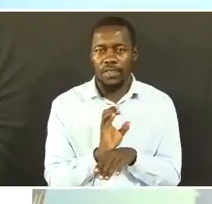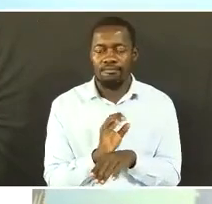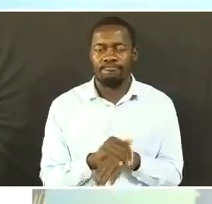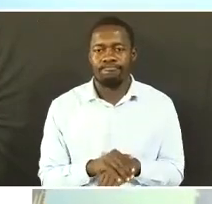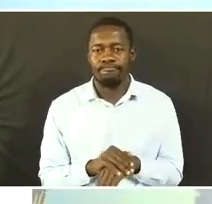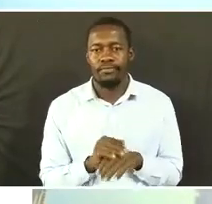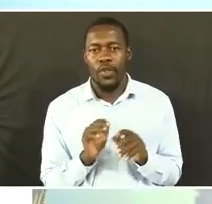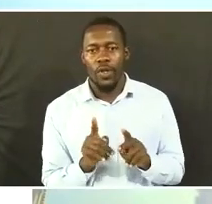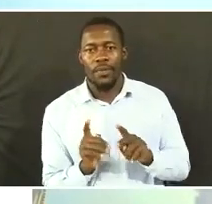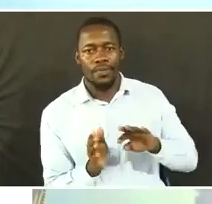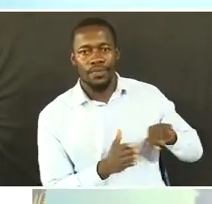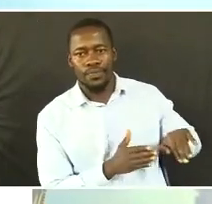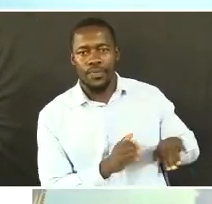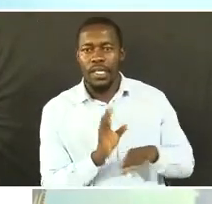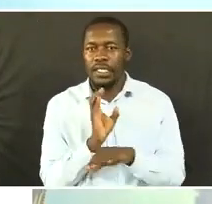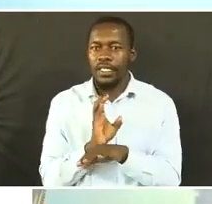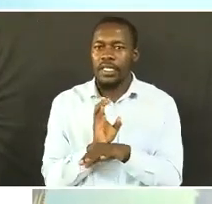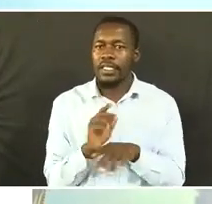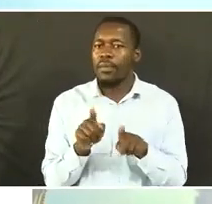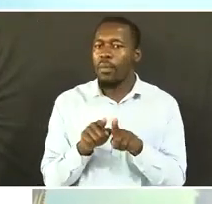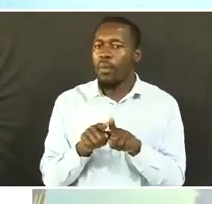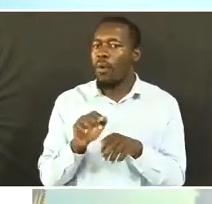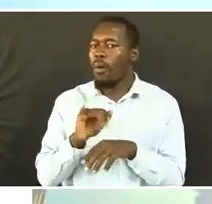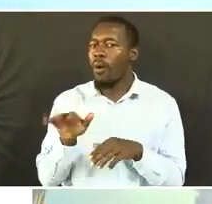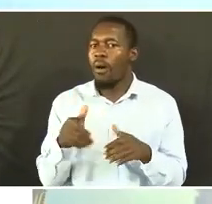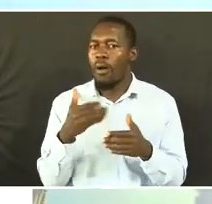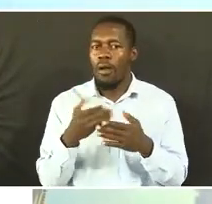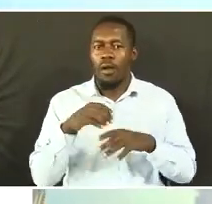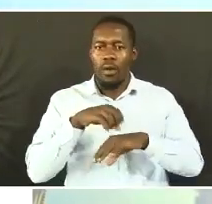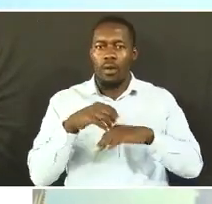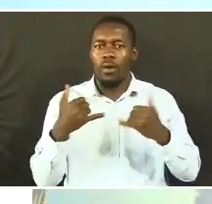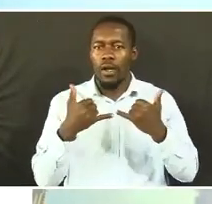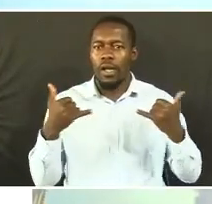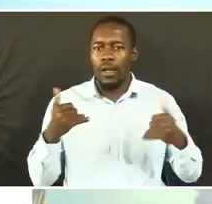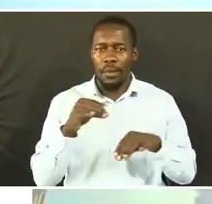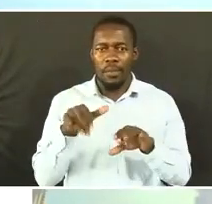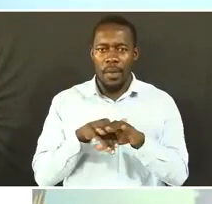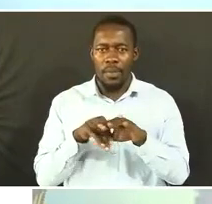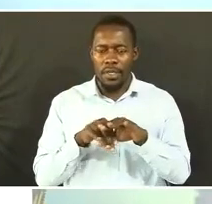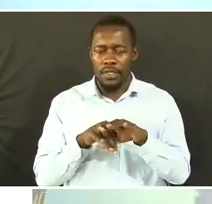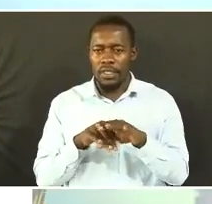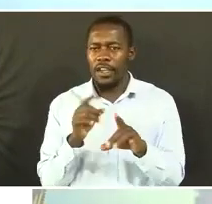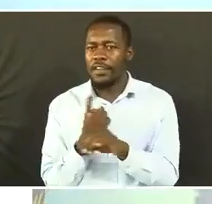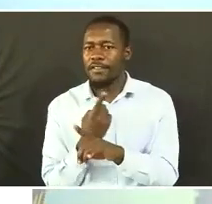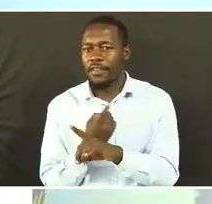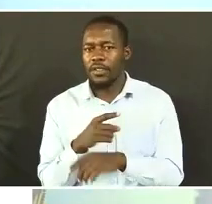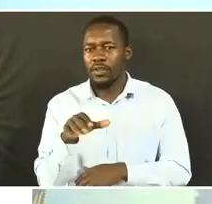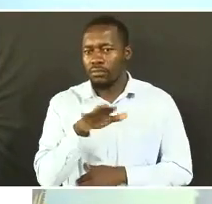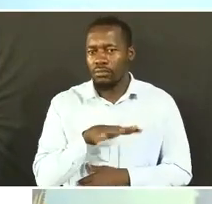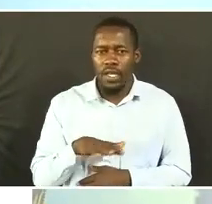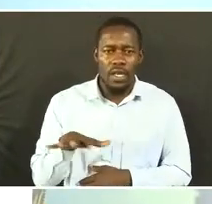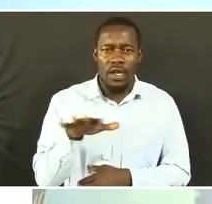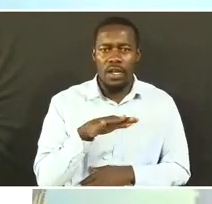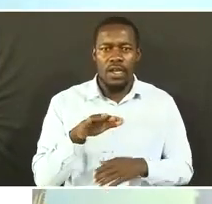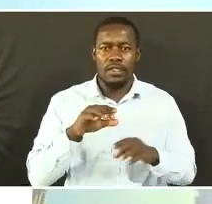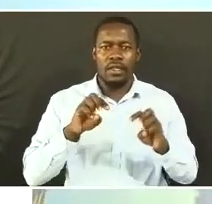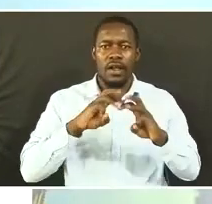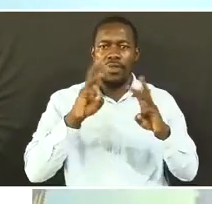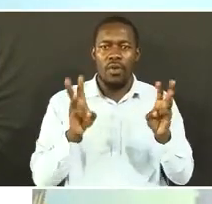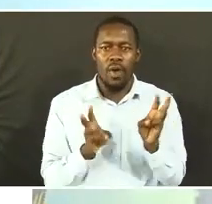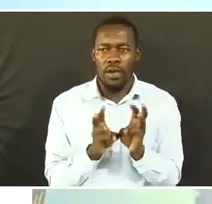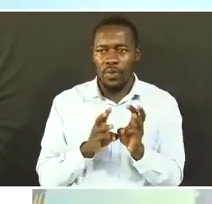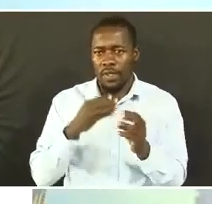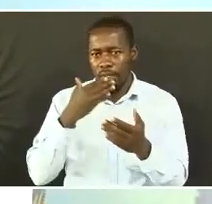Church and our online congregation following from various parts of the world, we thank God